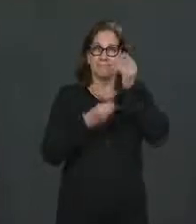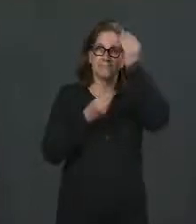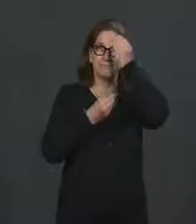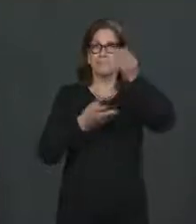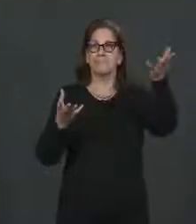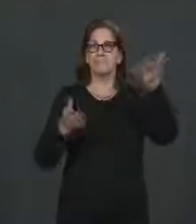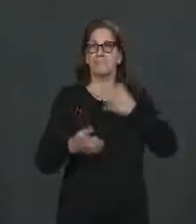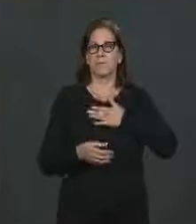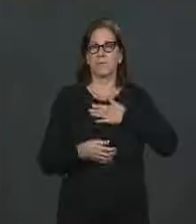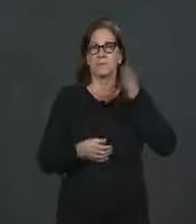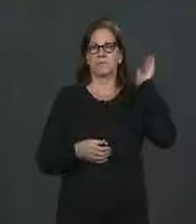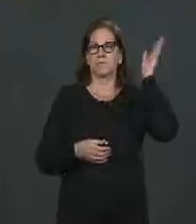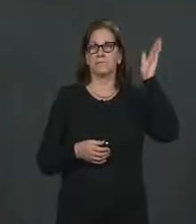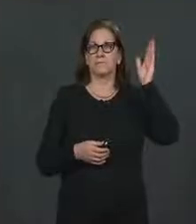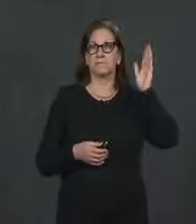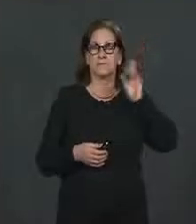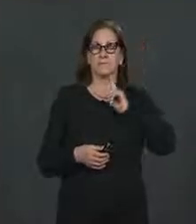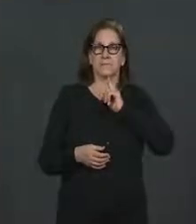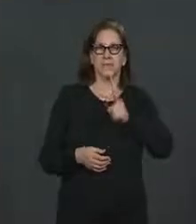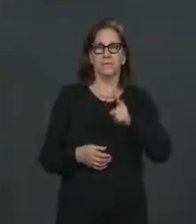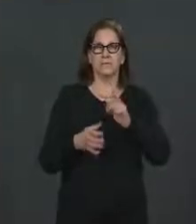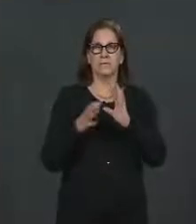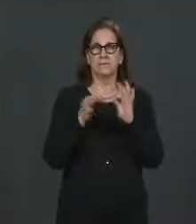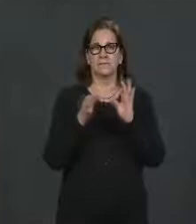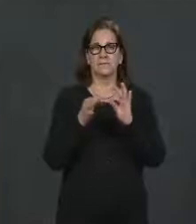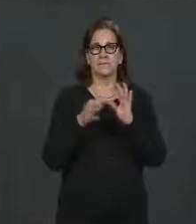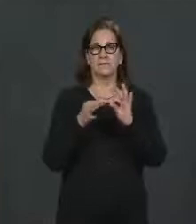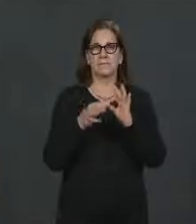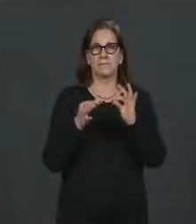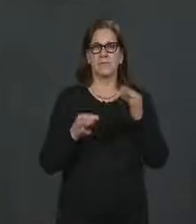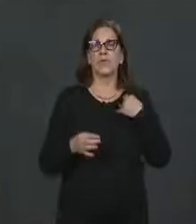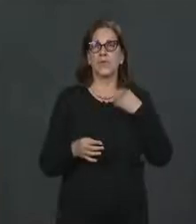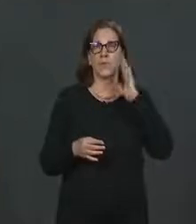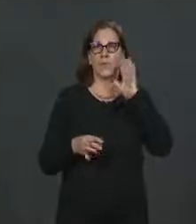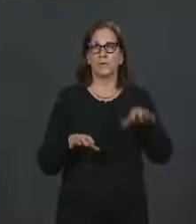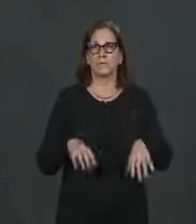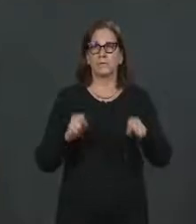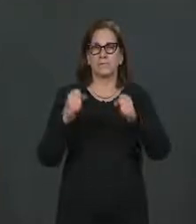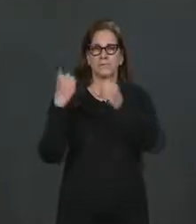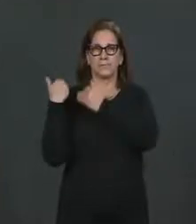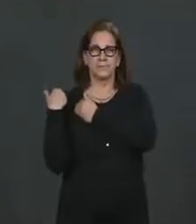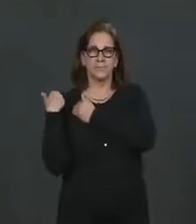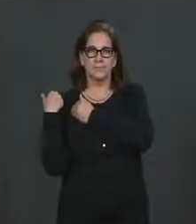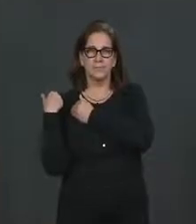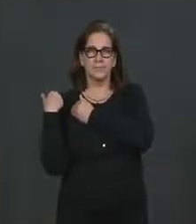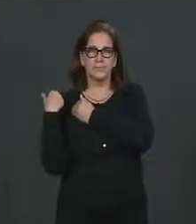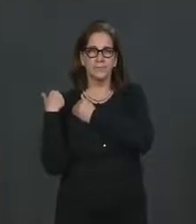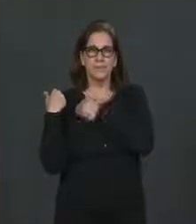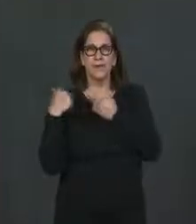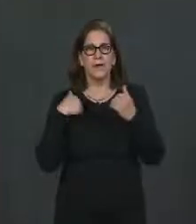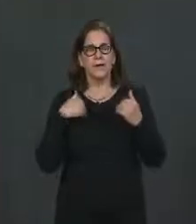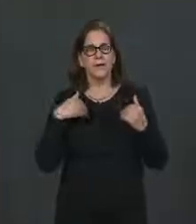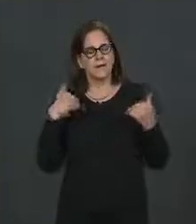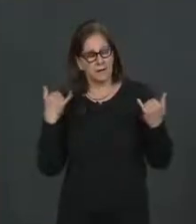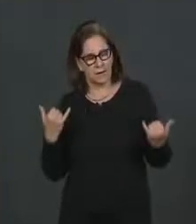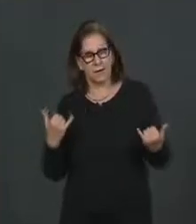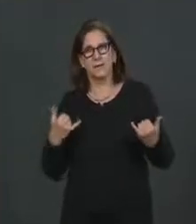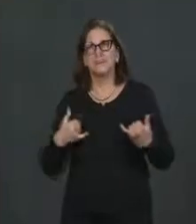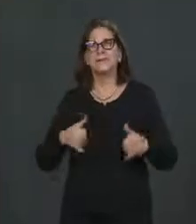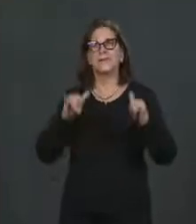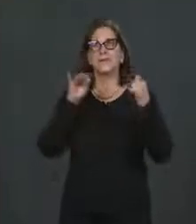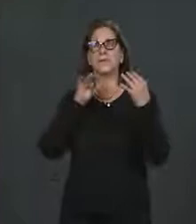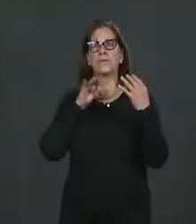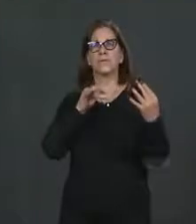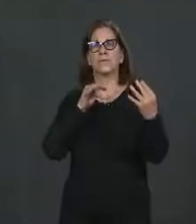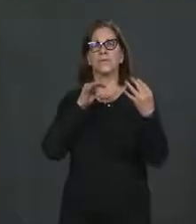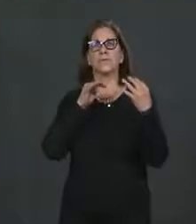part. We still are in a war with this deadly virus. And we're bolstering our defenses. But